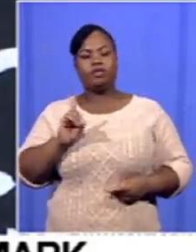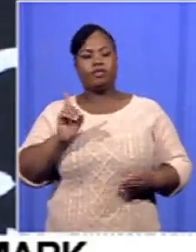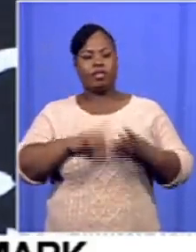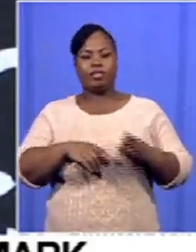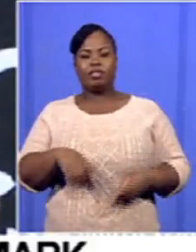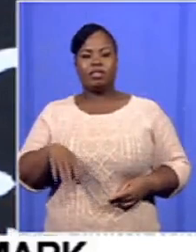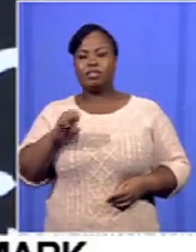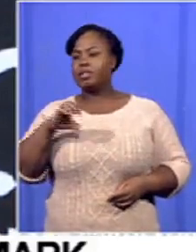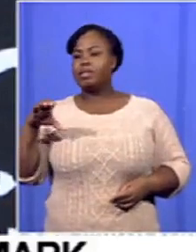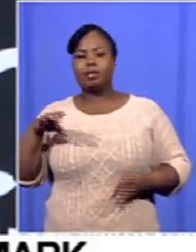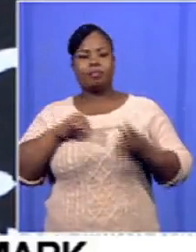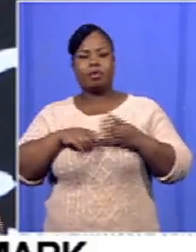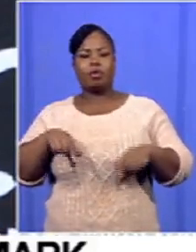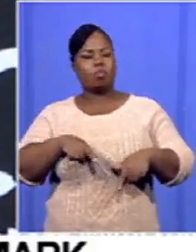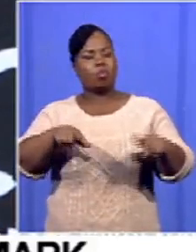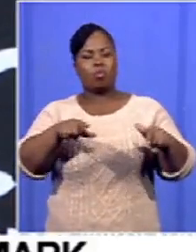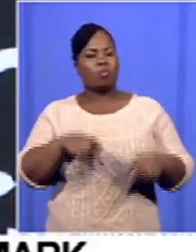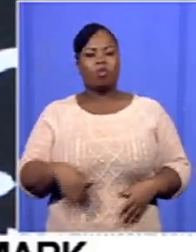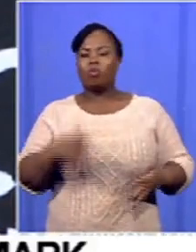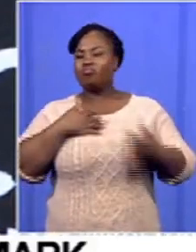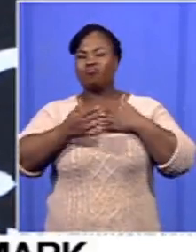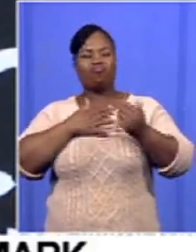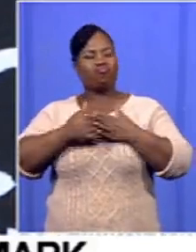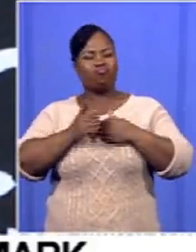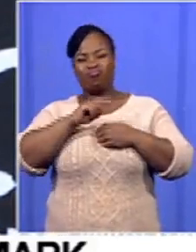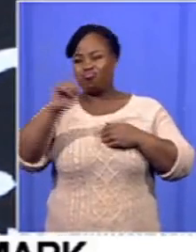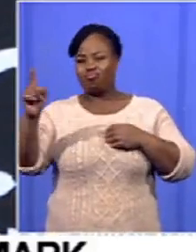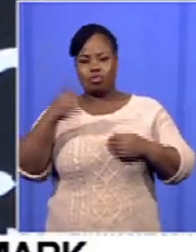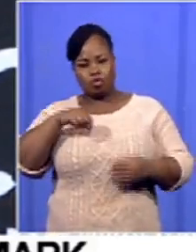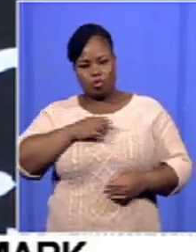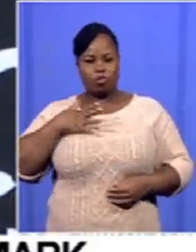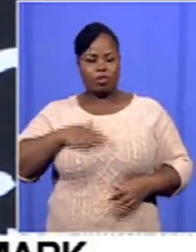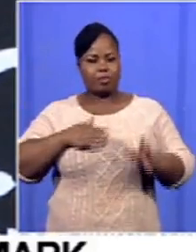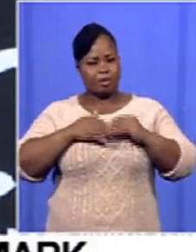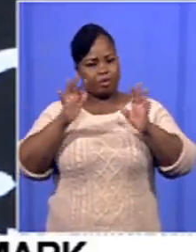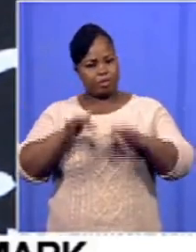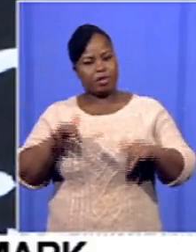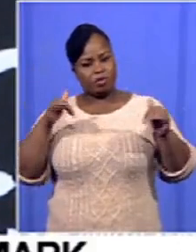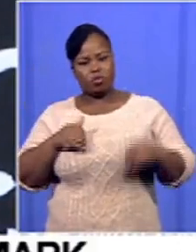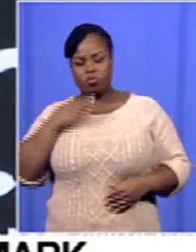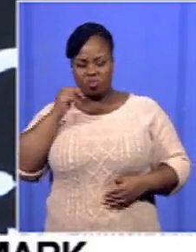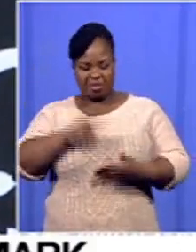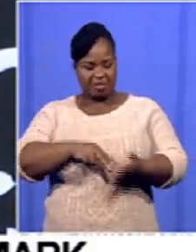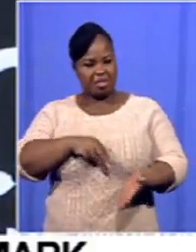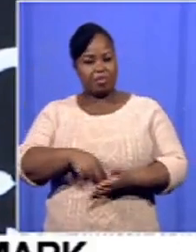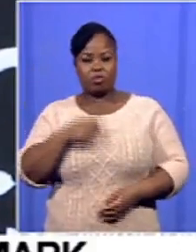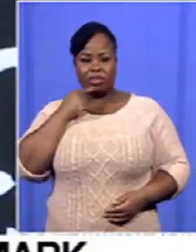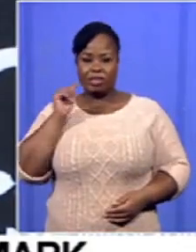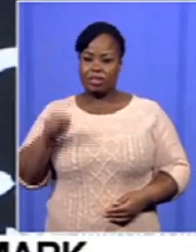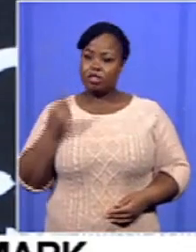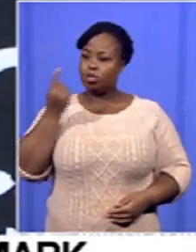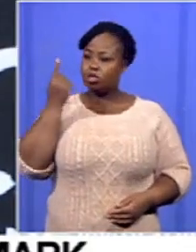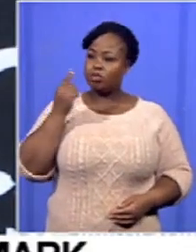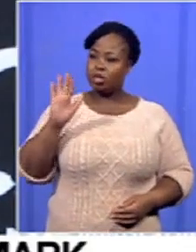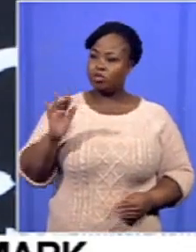the Eastern Cape, in Limpopo, wherever they are, we want a member of parliament who will stand up and say, this principle is not